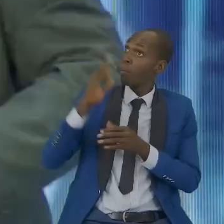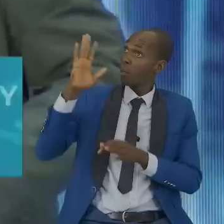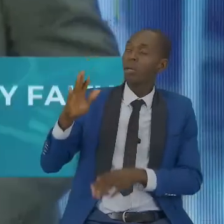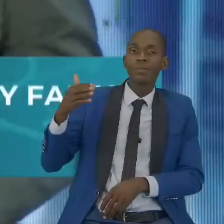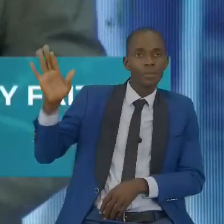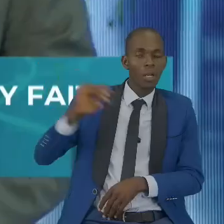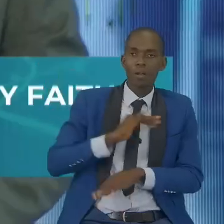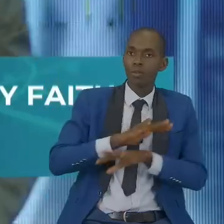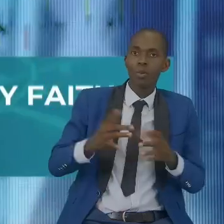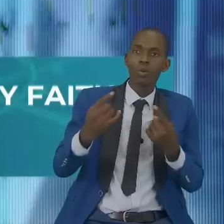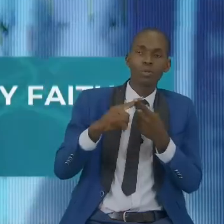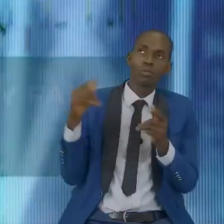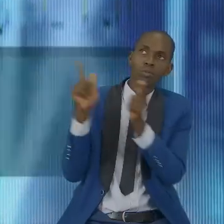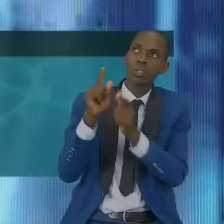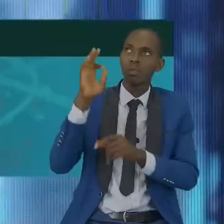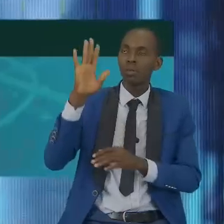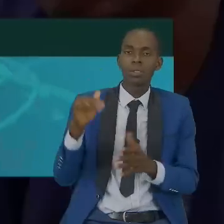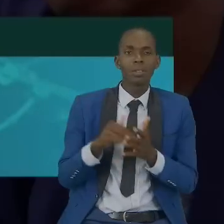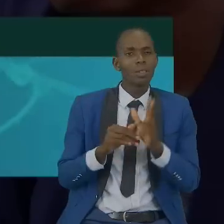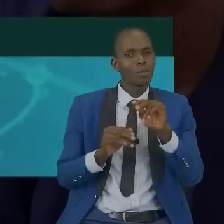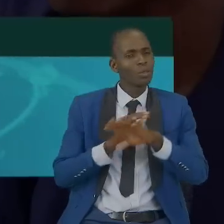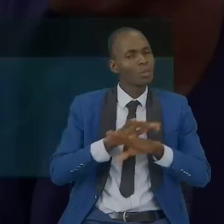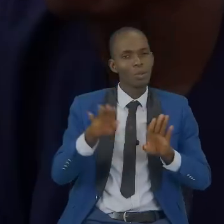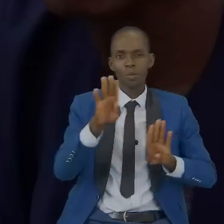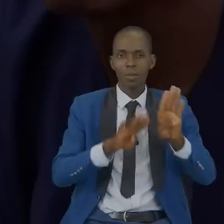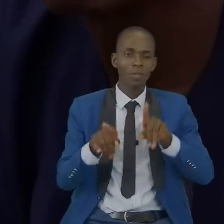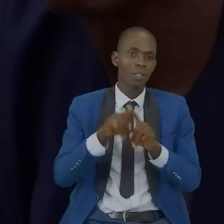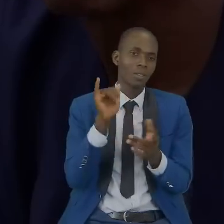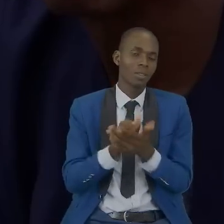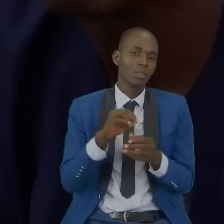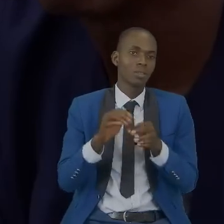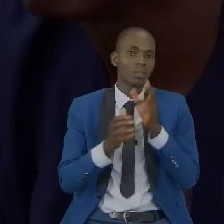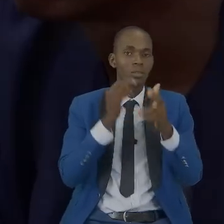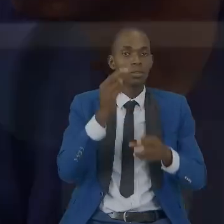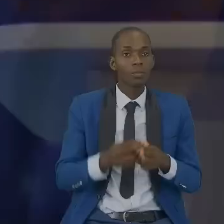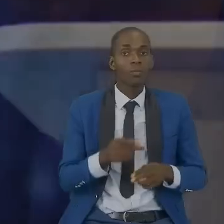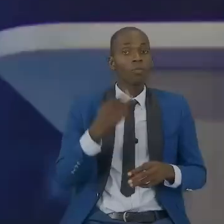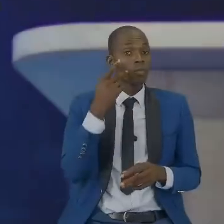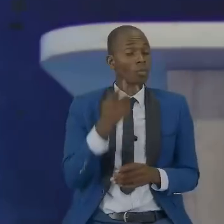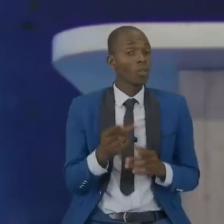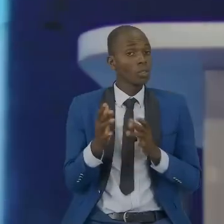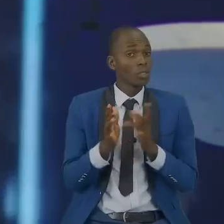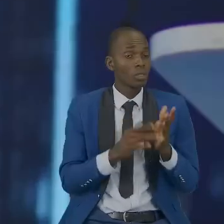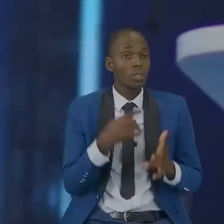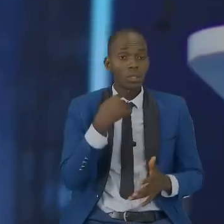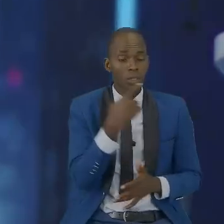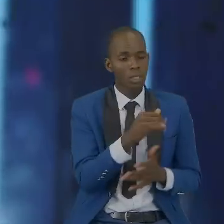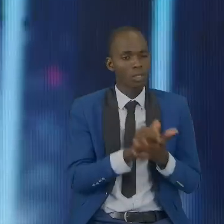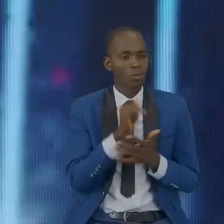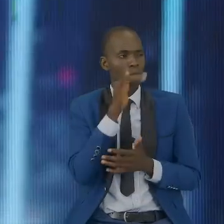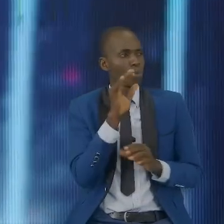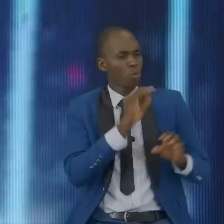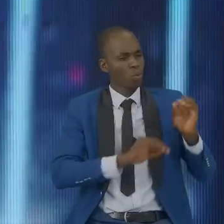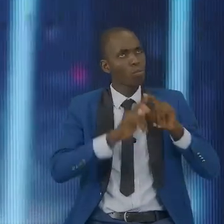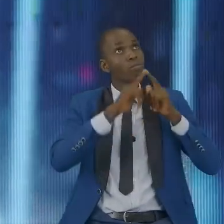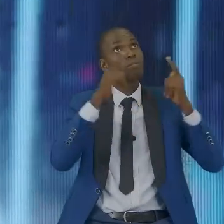him anymore. You'll not be like that in Jesus' name. You see, Jesus said, O woman, great